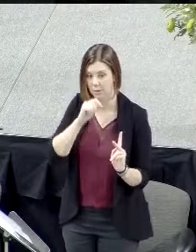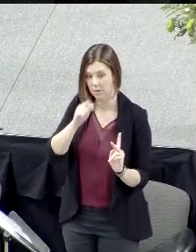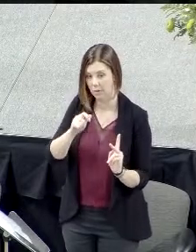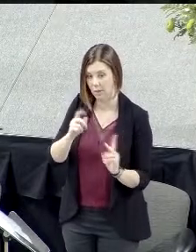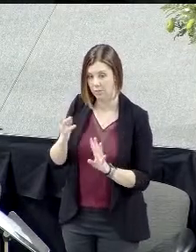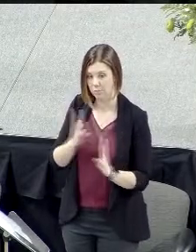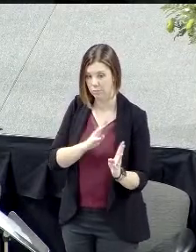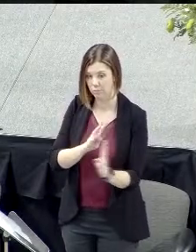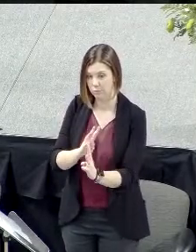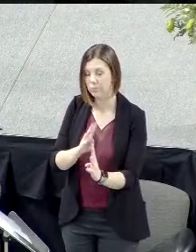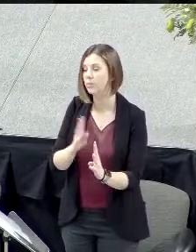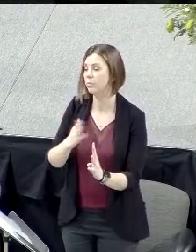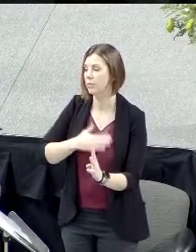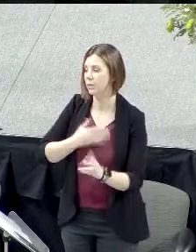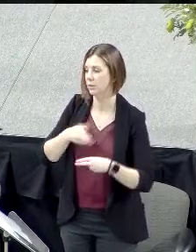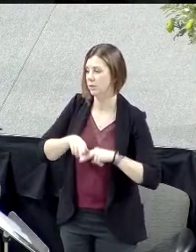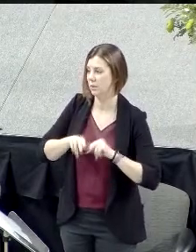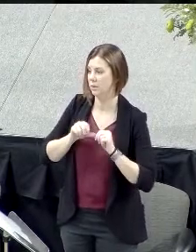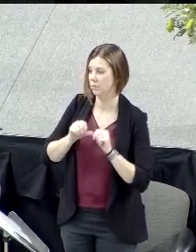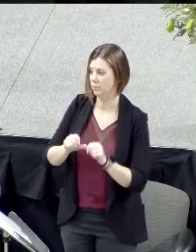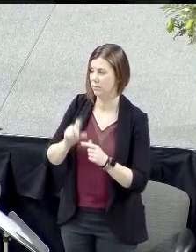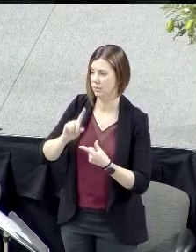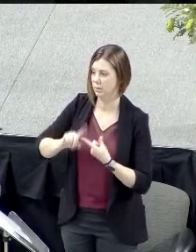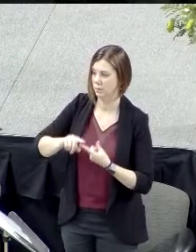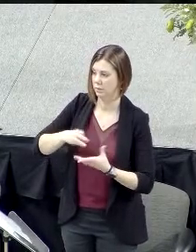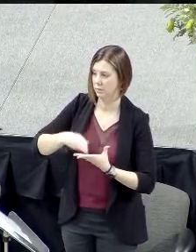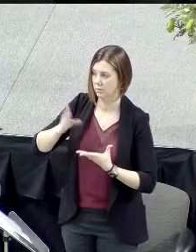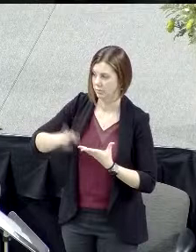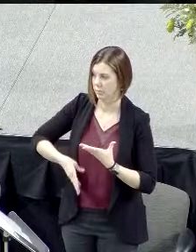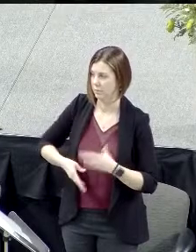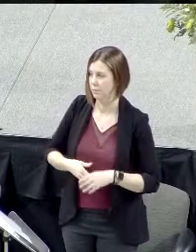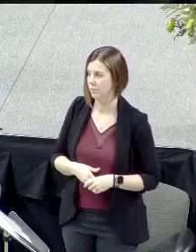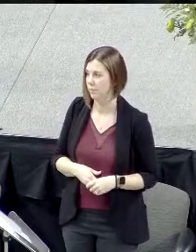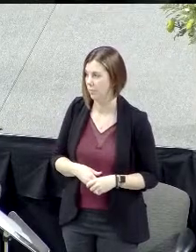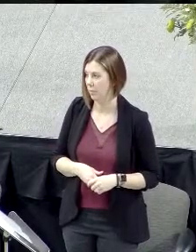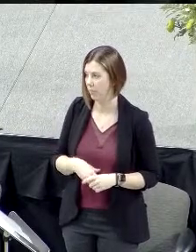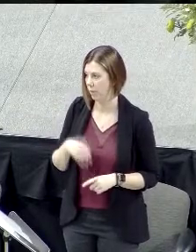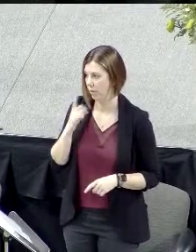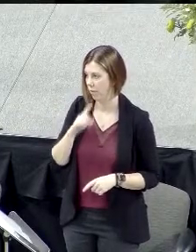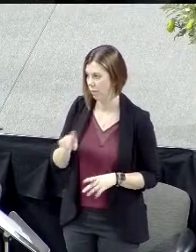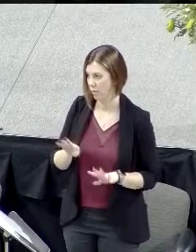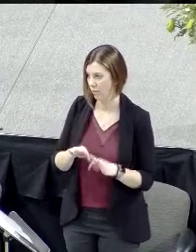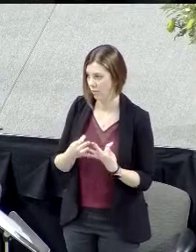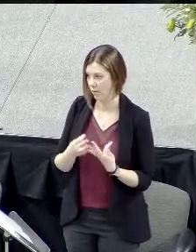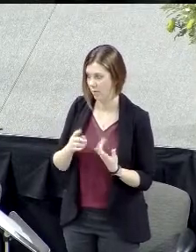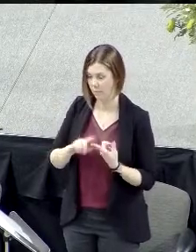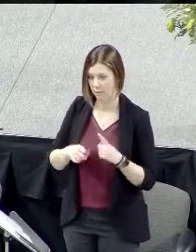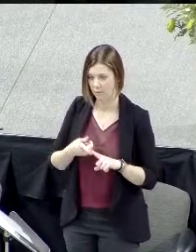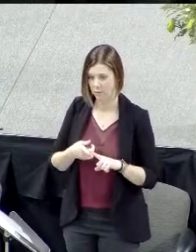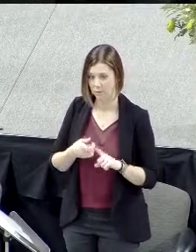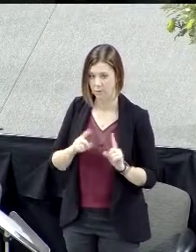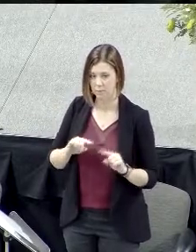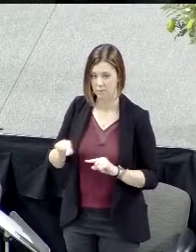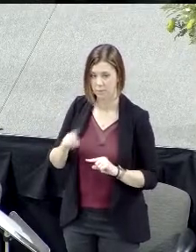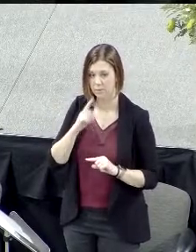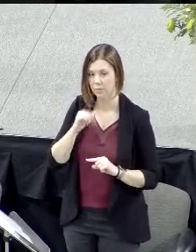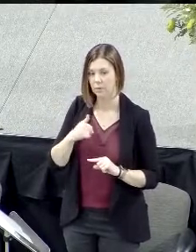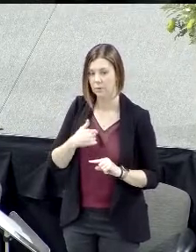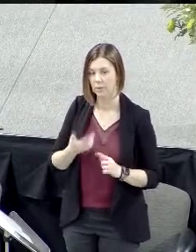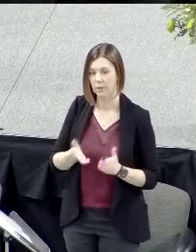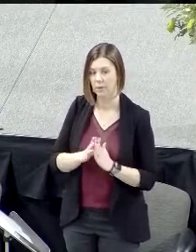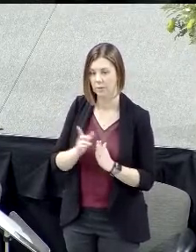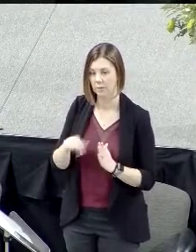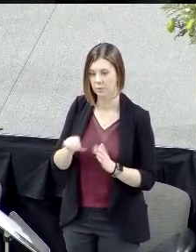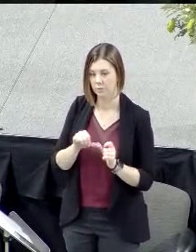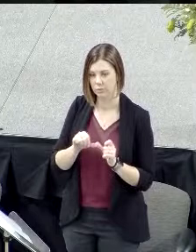the recessional to be seated until the recessional is complete. For family and friends in attendance this morning, we ask that you